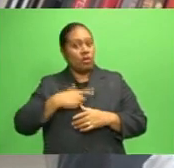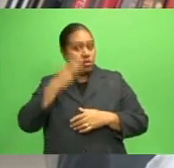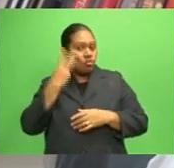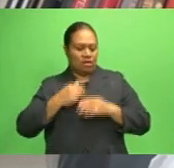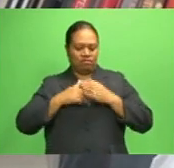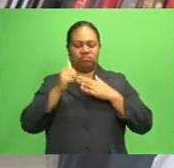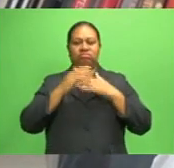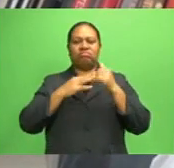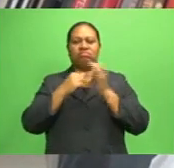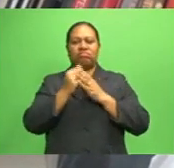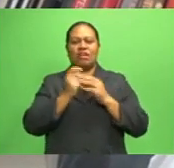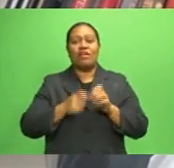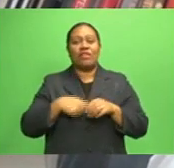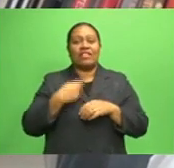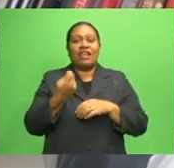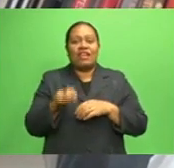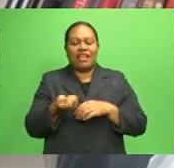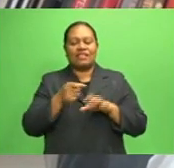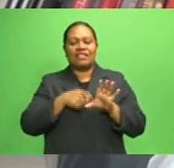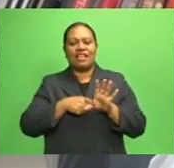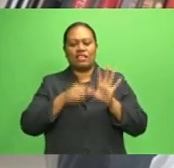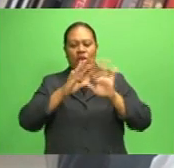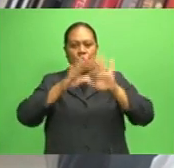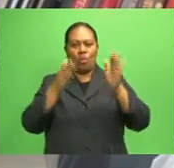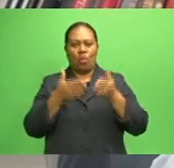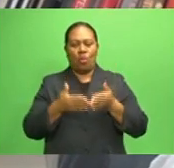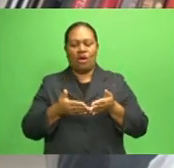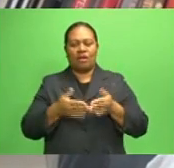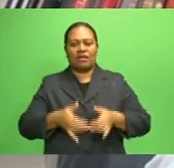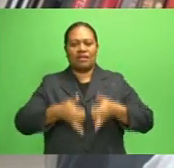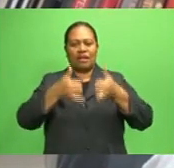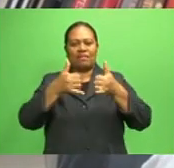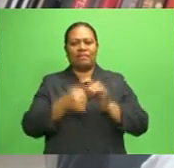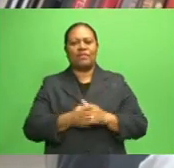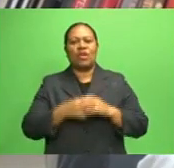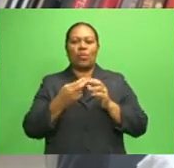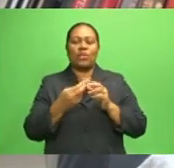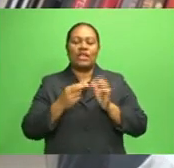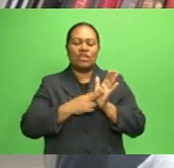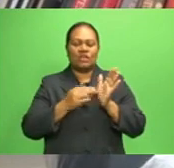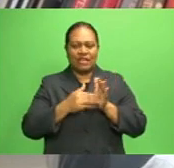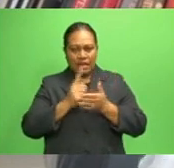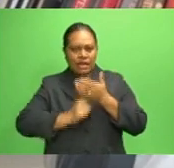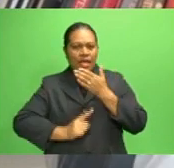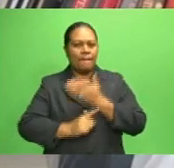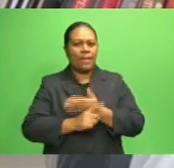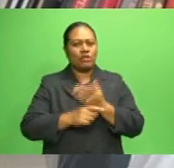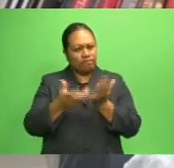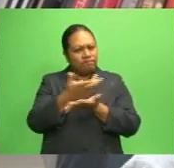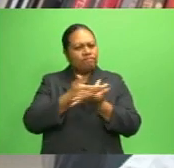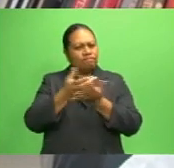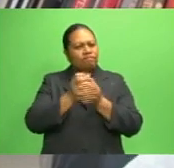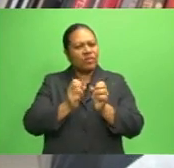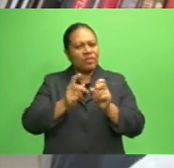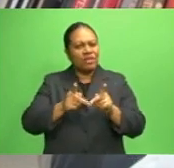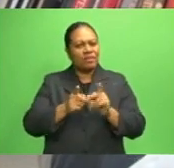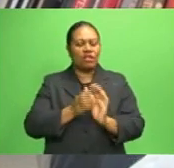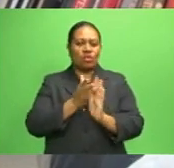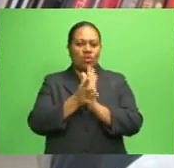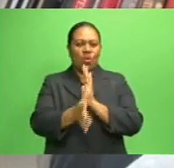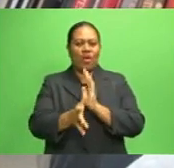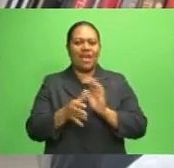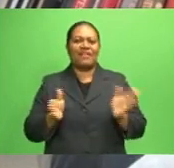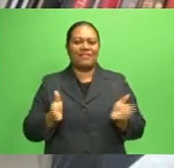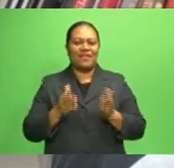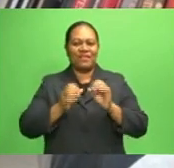up for the World Cup in 2021 in New Zealand, and we're discussing opportunities for them to play